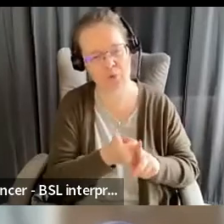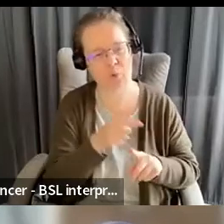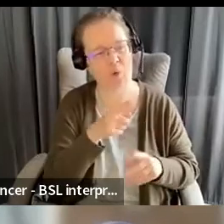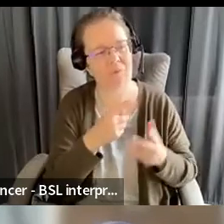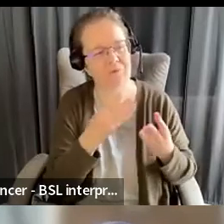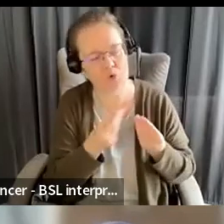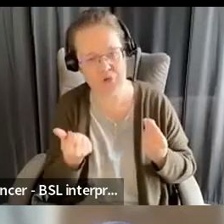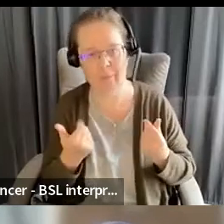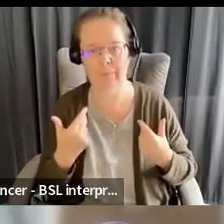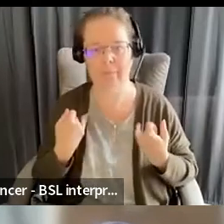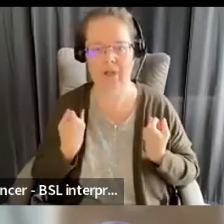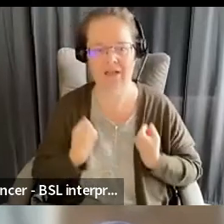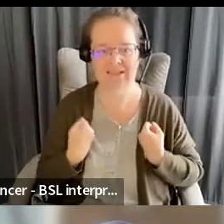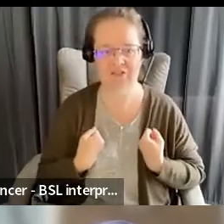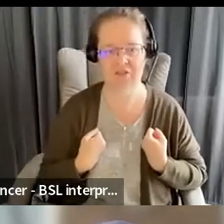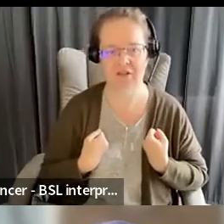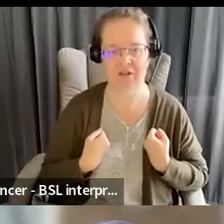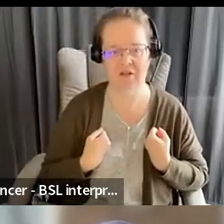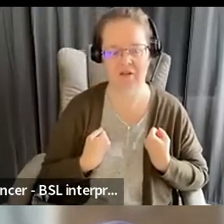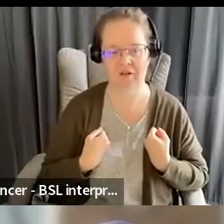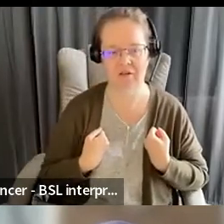conditions, and that while in possession of